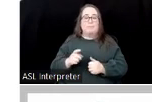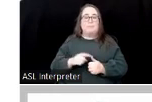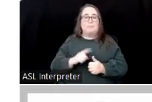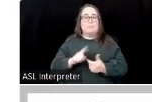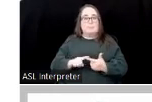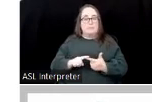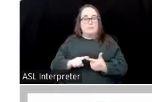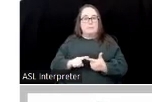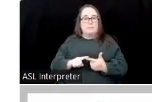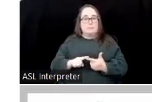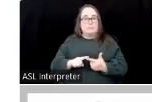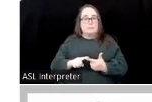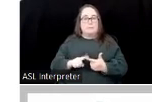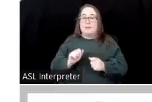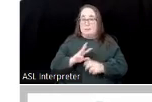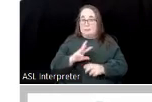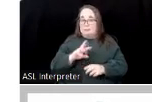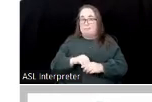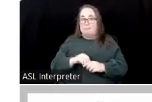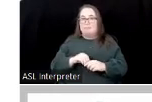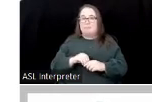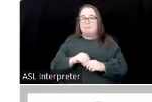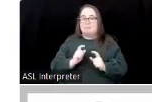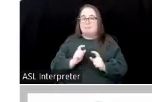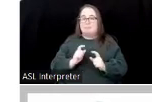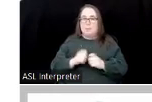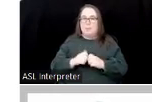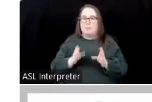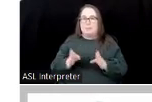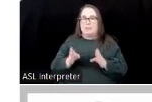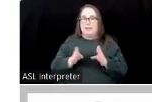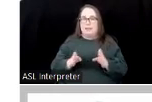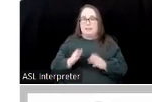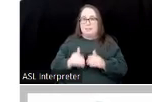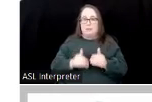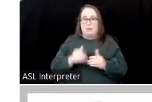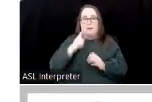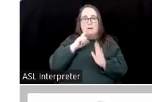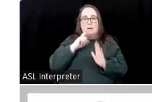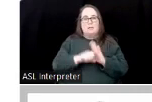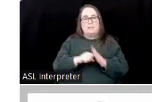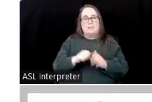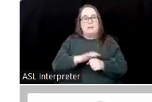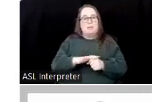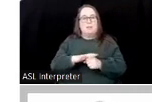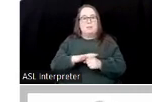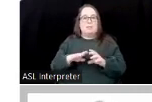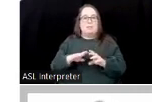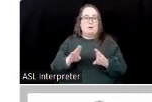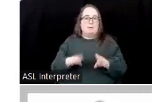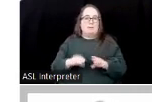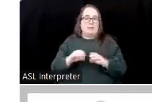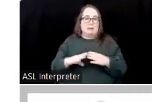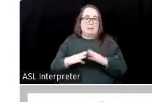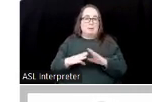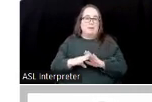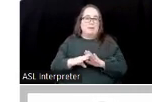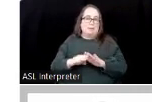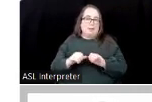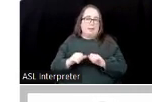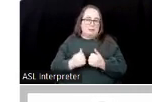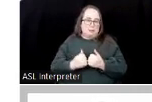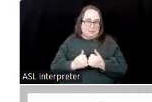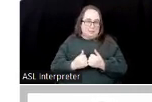can also participate and contribute to the planning processes of state and local housing and community development